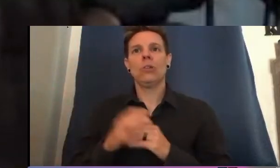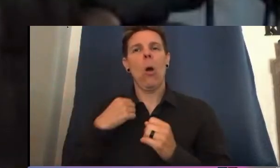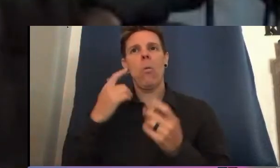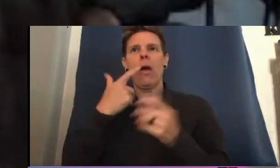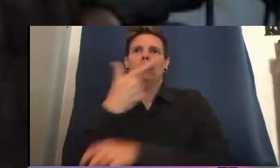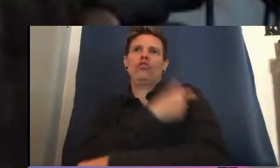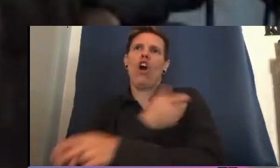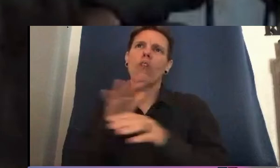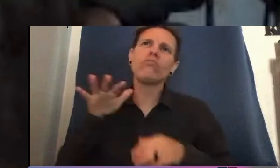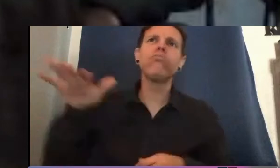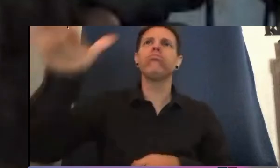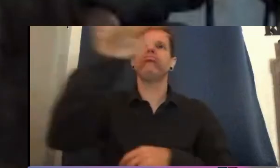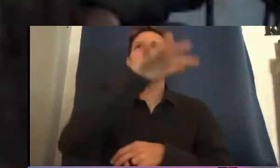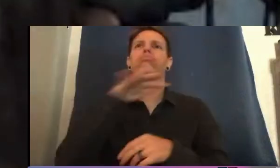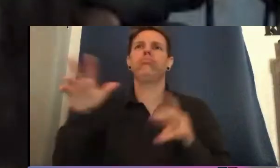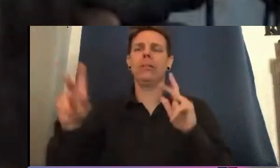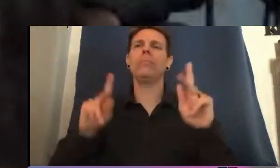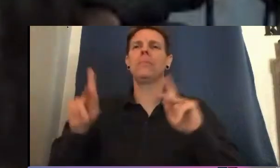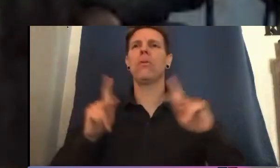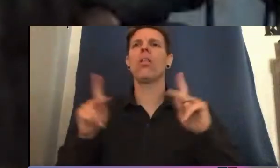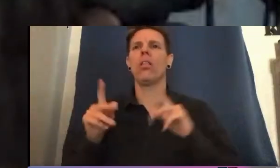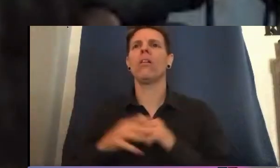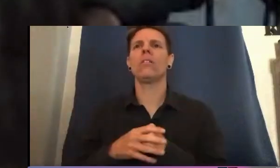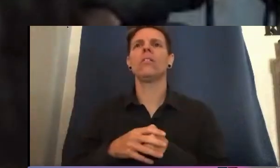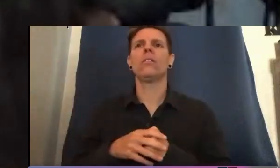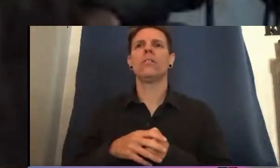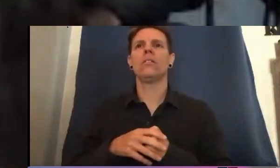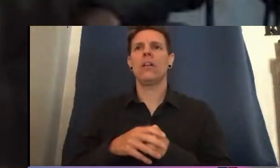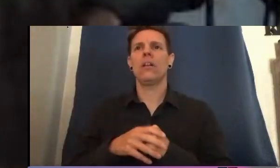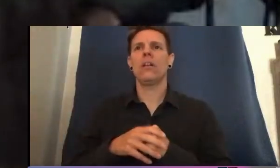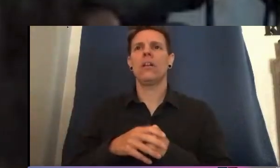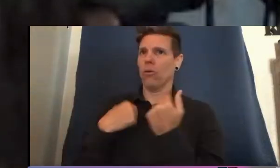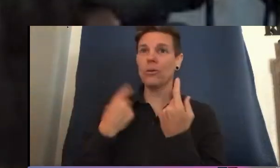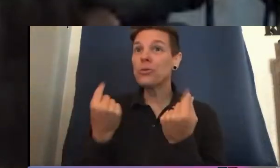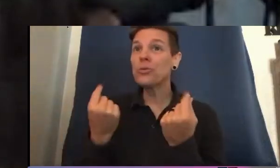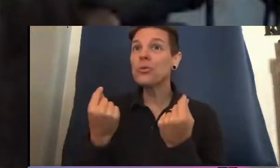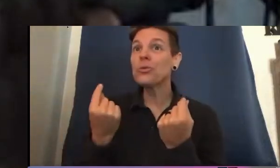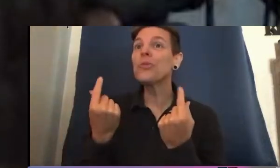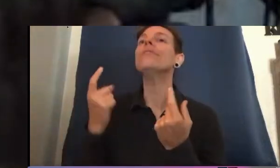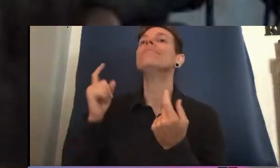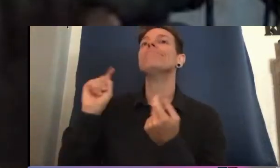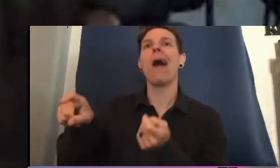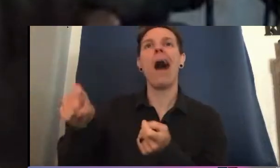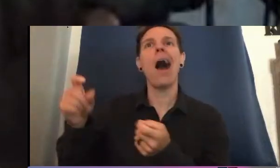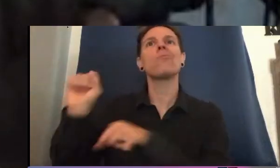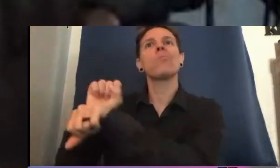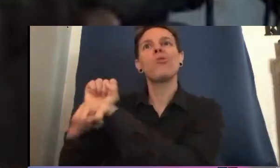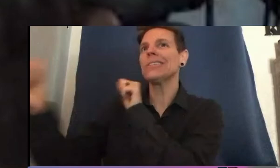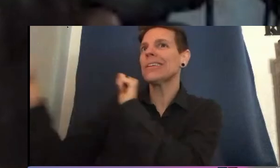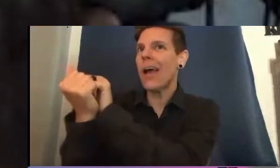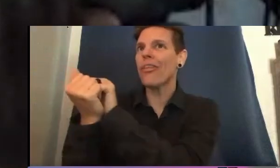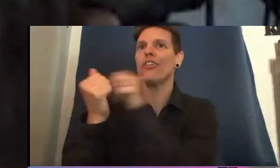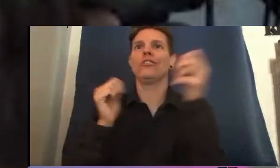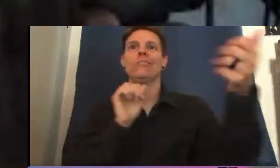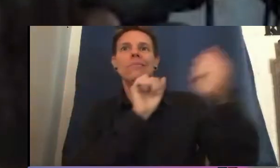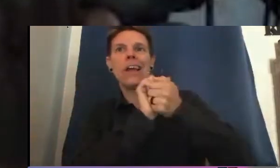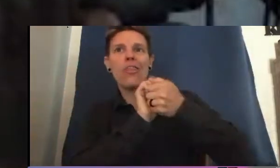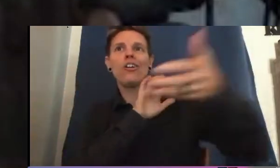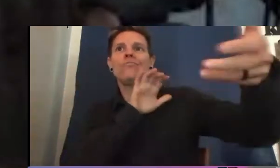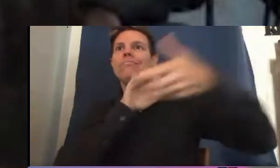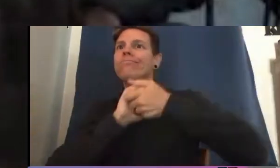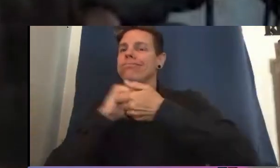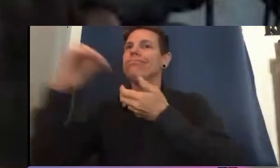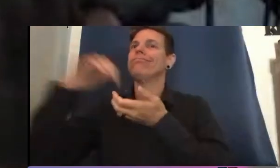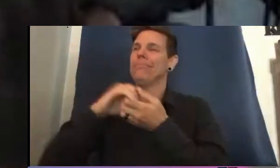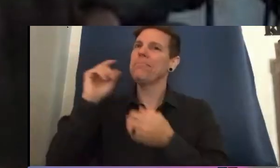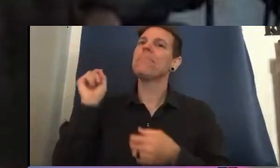get our job done is always through partnerships and collaboration. And I know that there has been a lot of information out in the